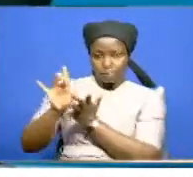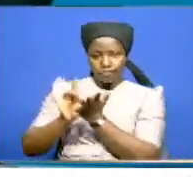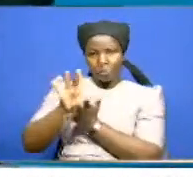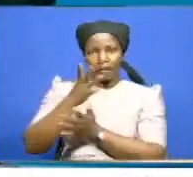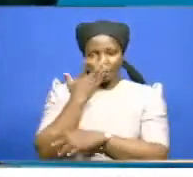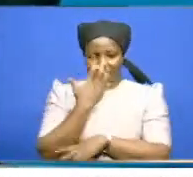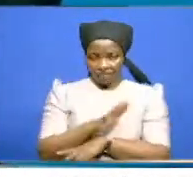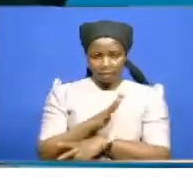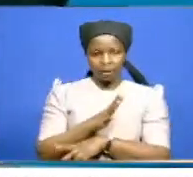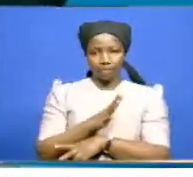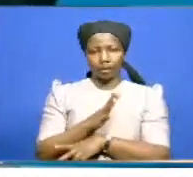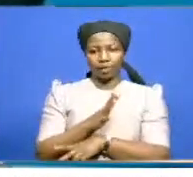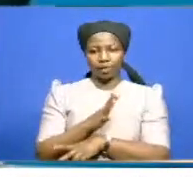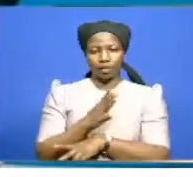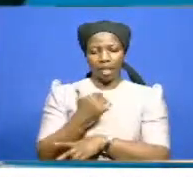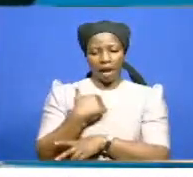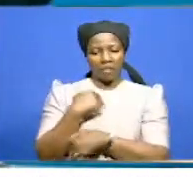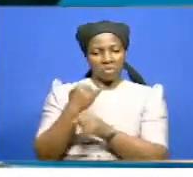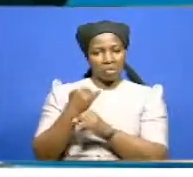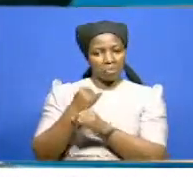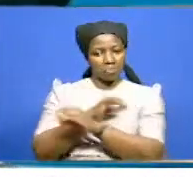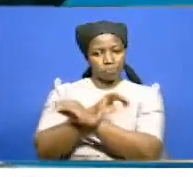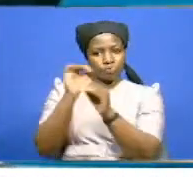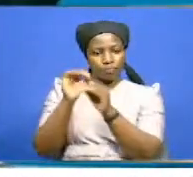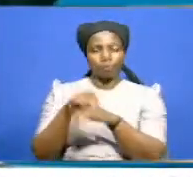are unemployment. And